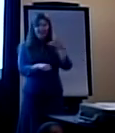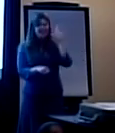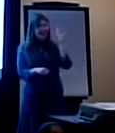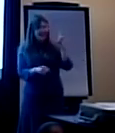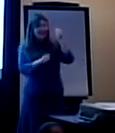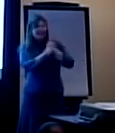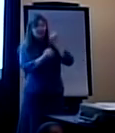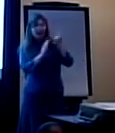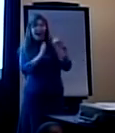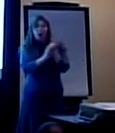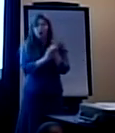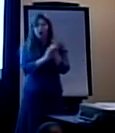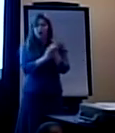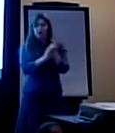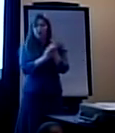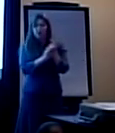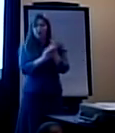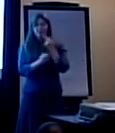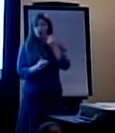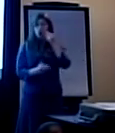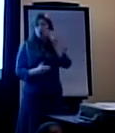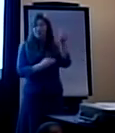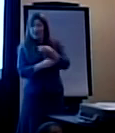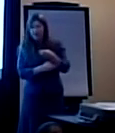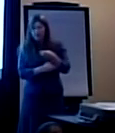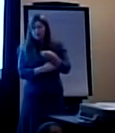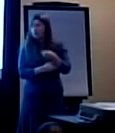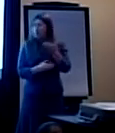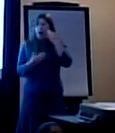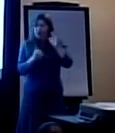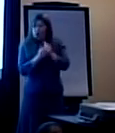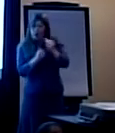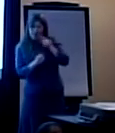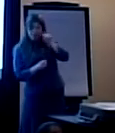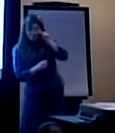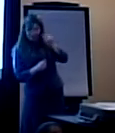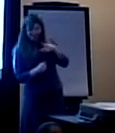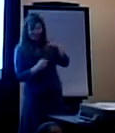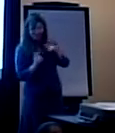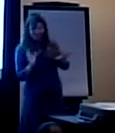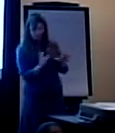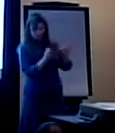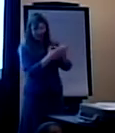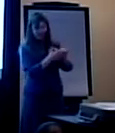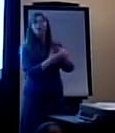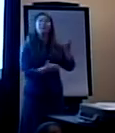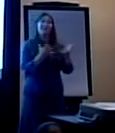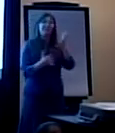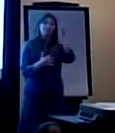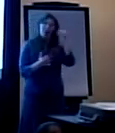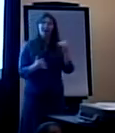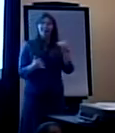hour most days. I don't know how they do it. It's probably why many of them don't look up.